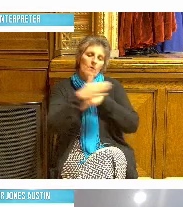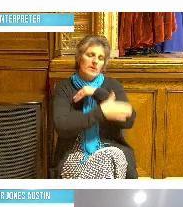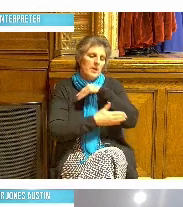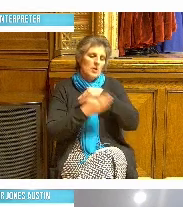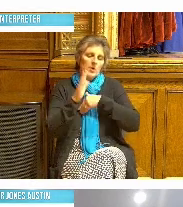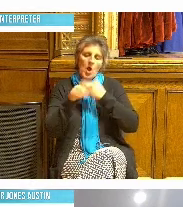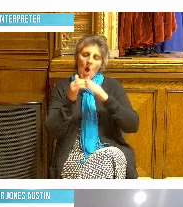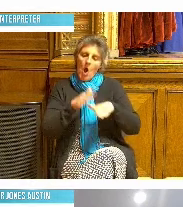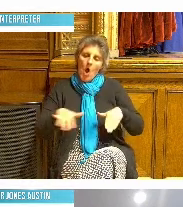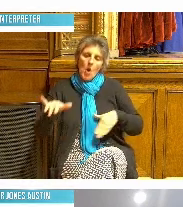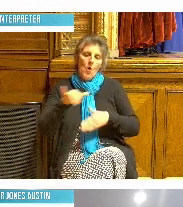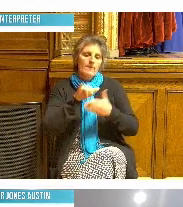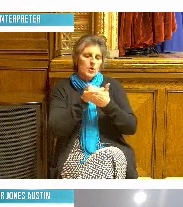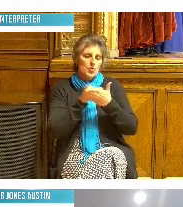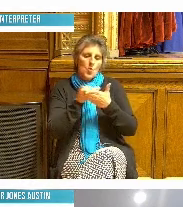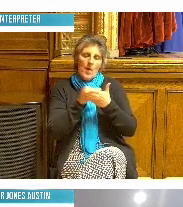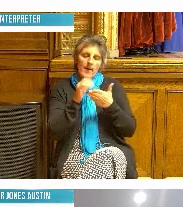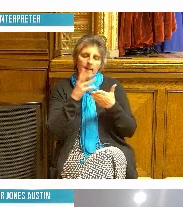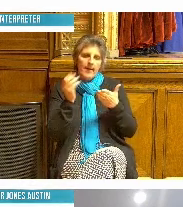York. And